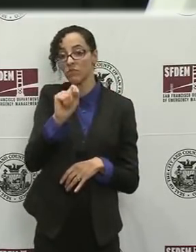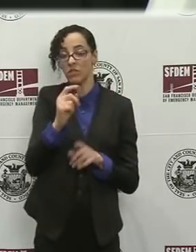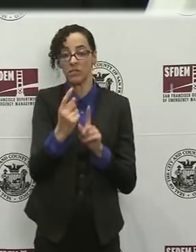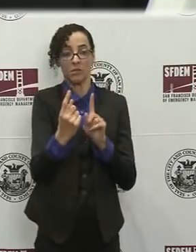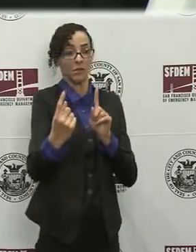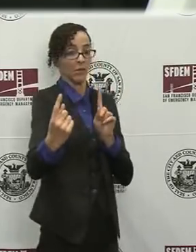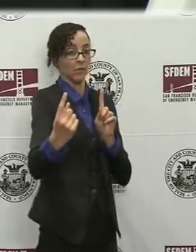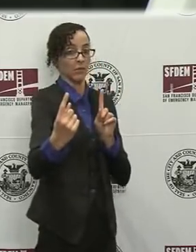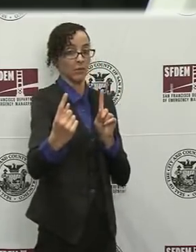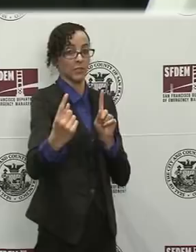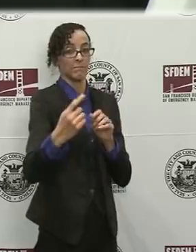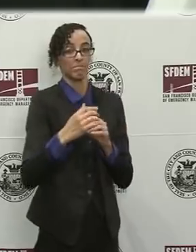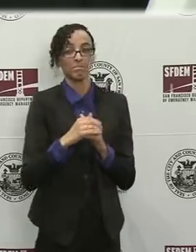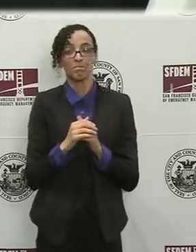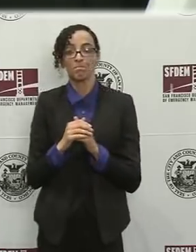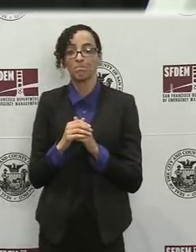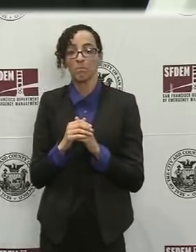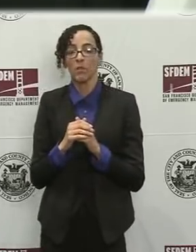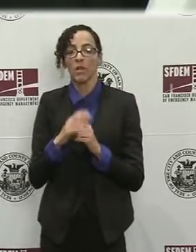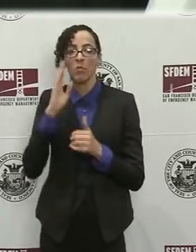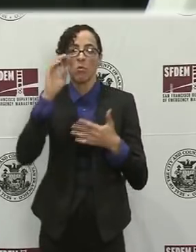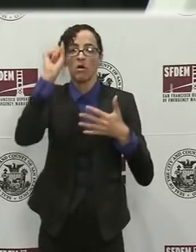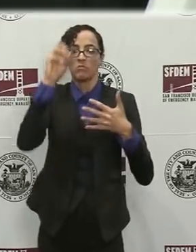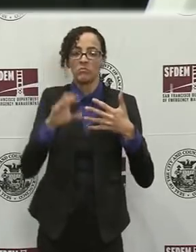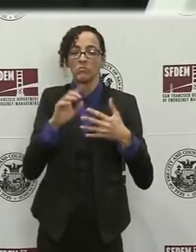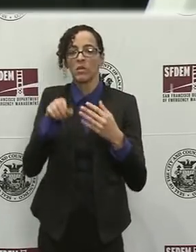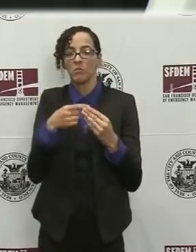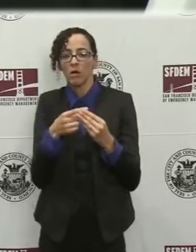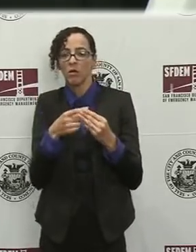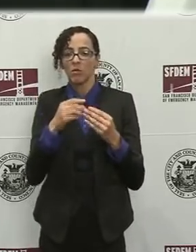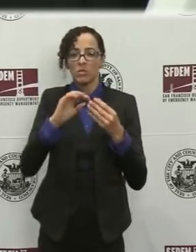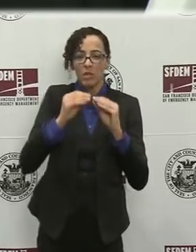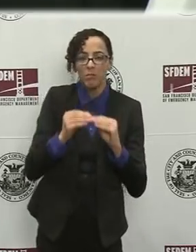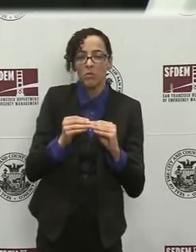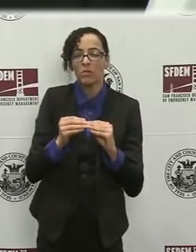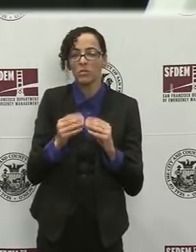of updating what occurred over the weekend. So these statistics are